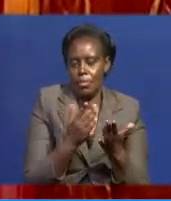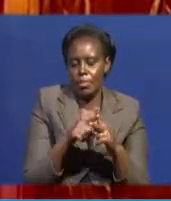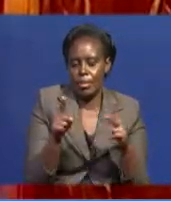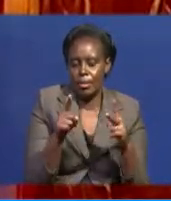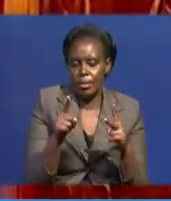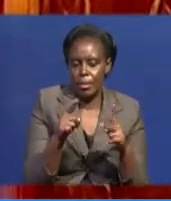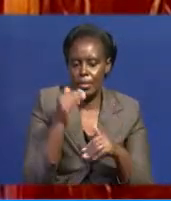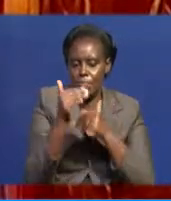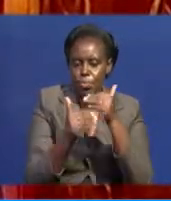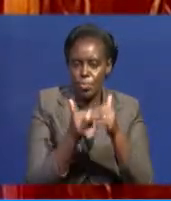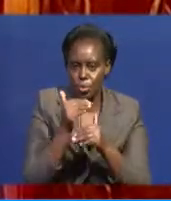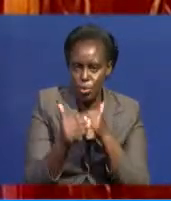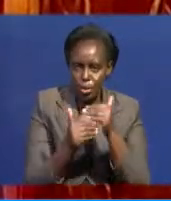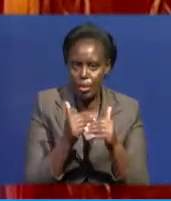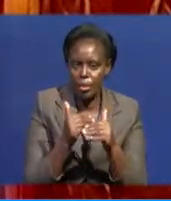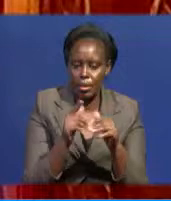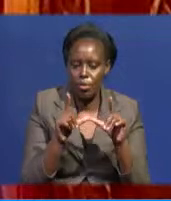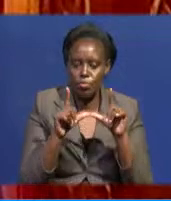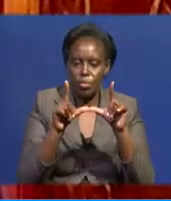initiates the process of